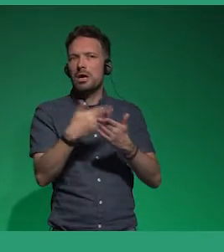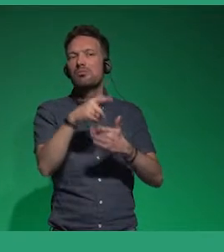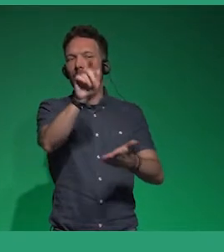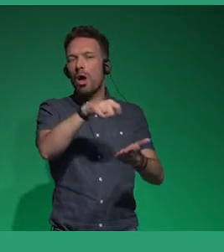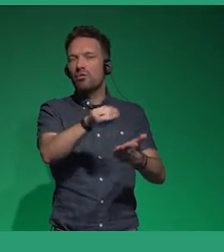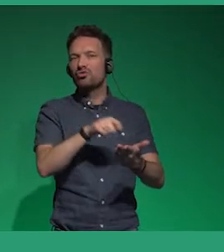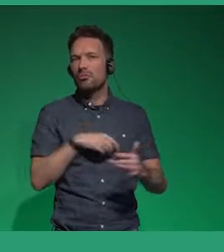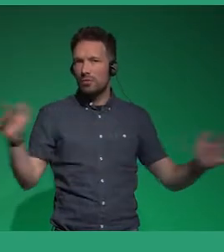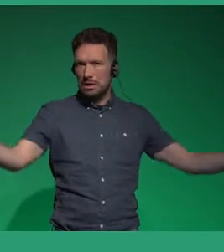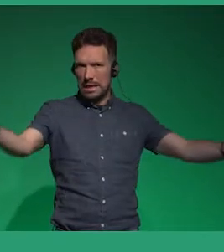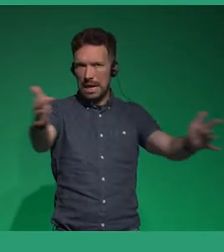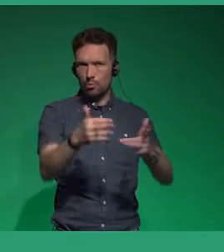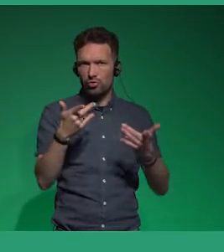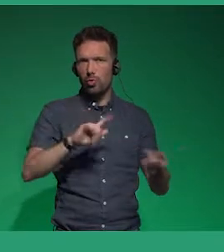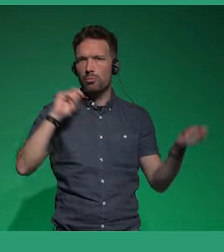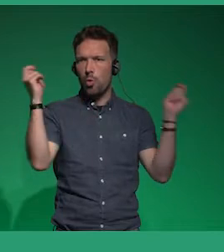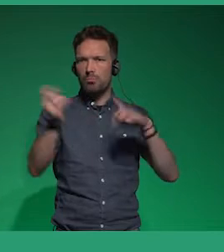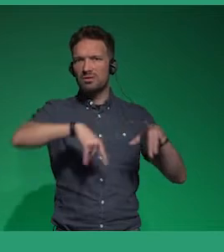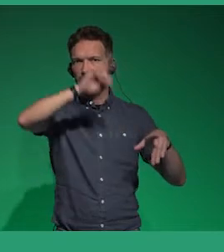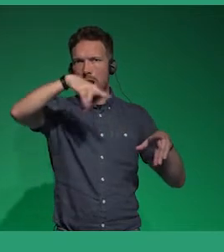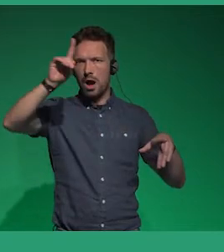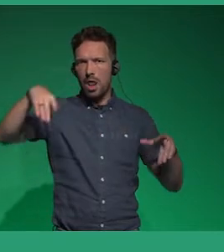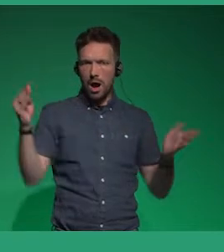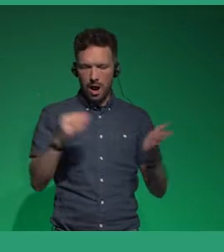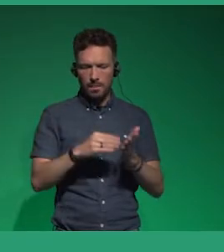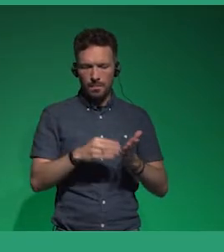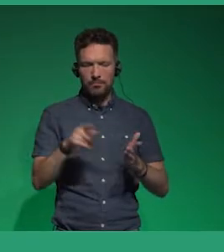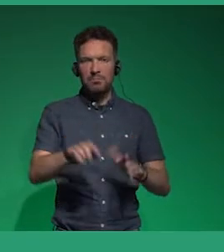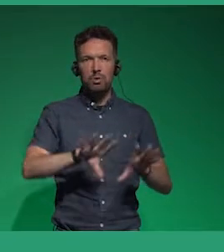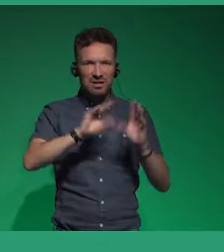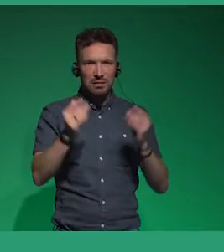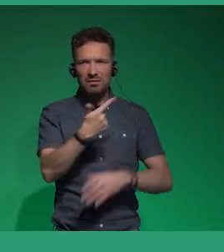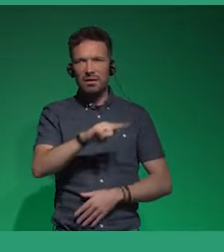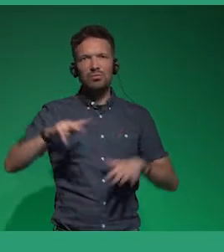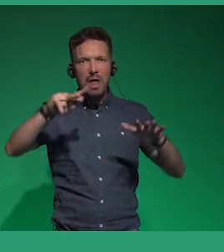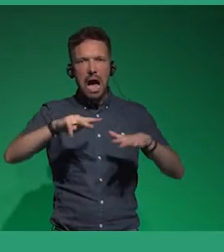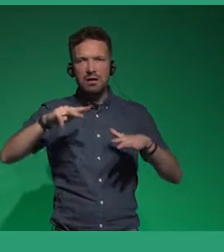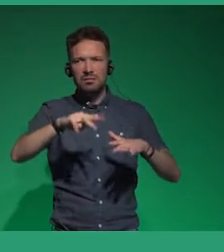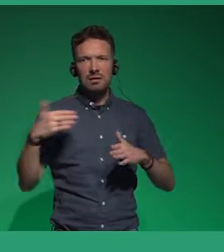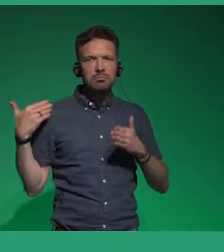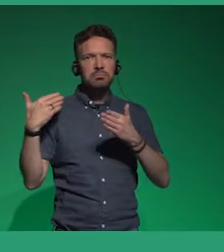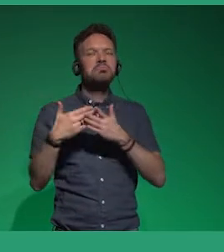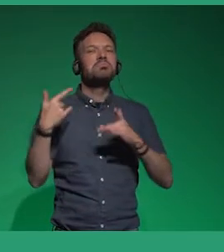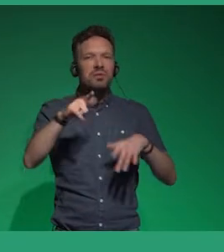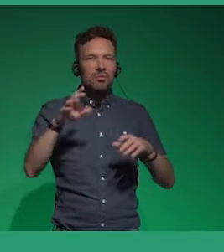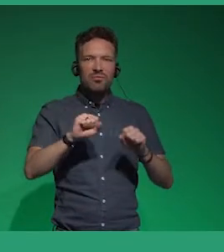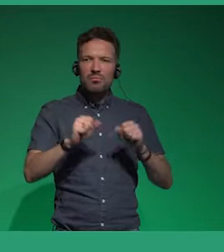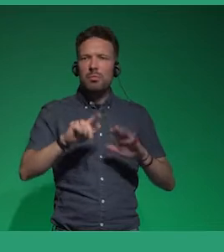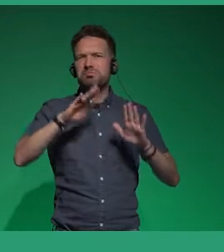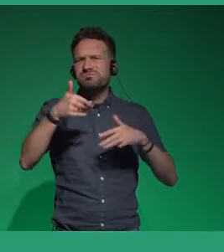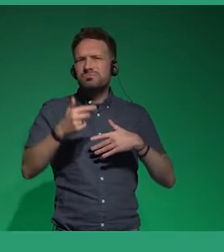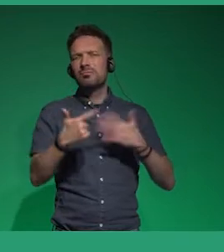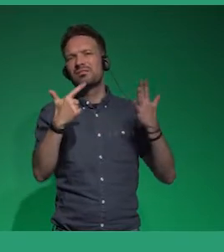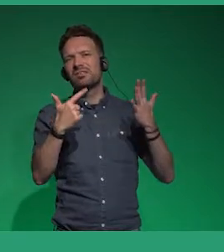to 47% in 2018. So reflecting that smallholder farmers are also